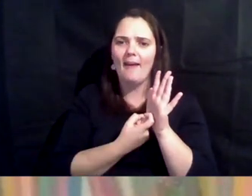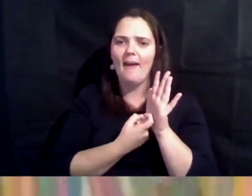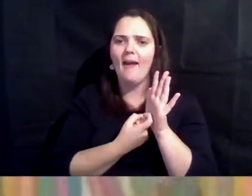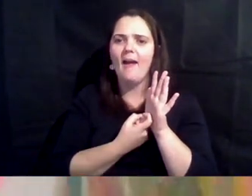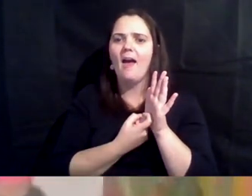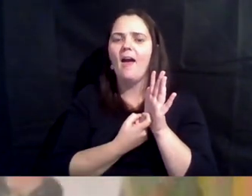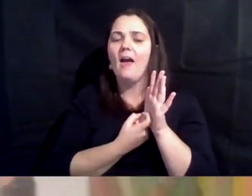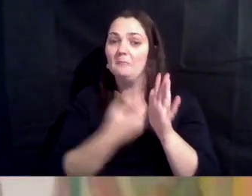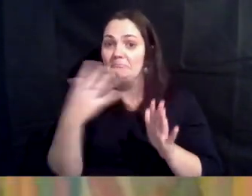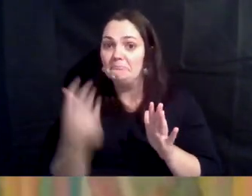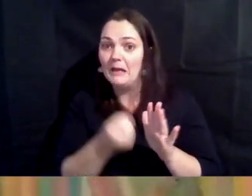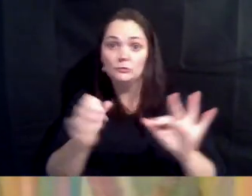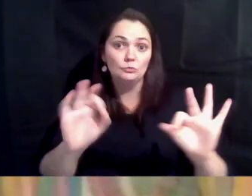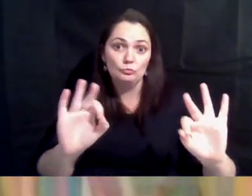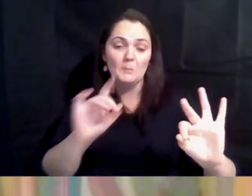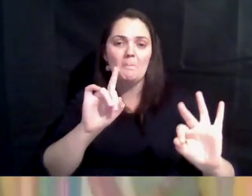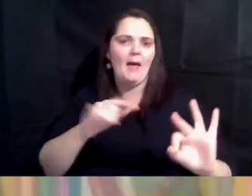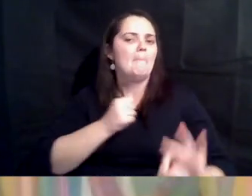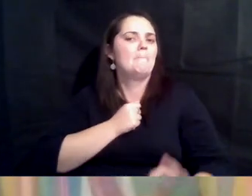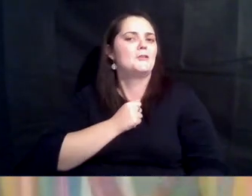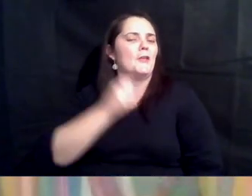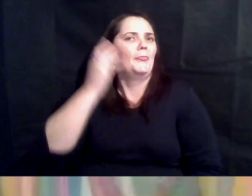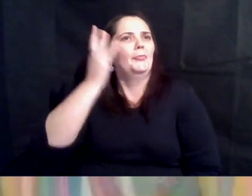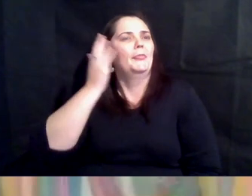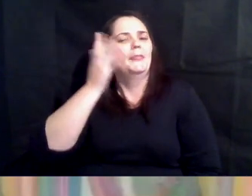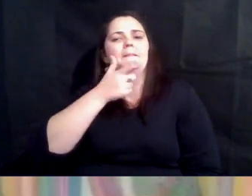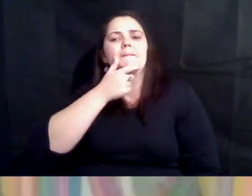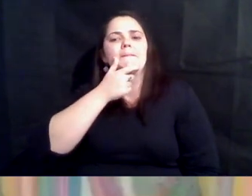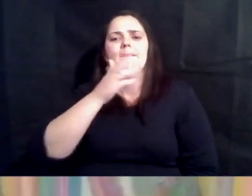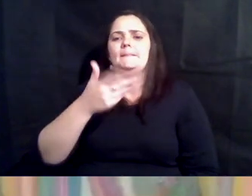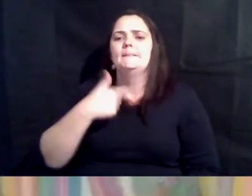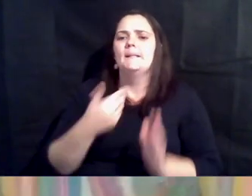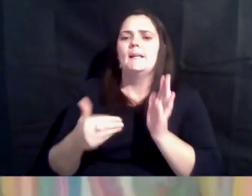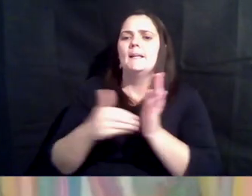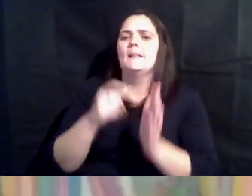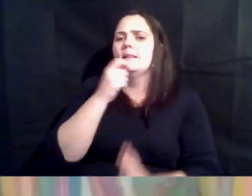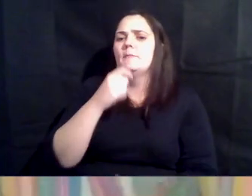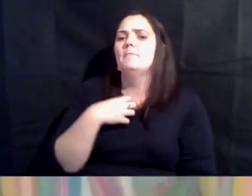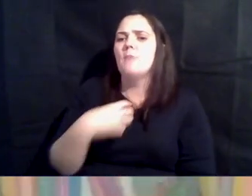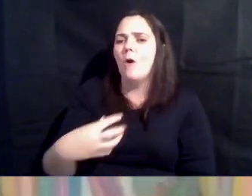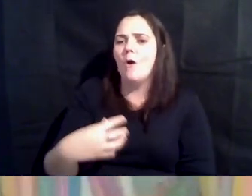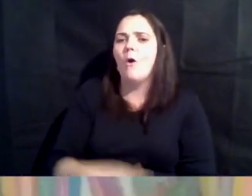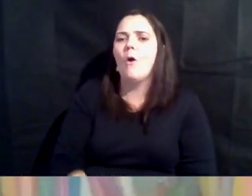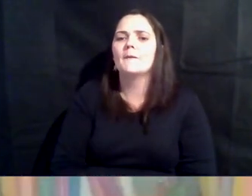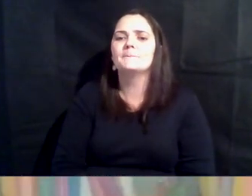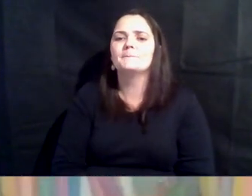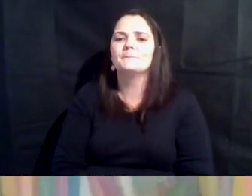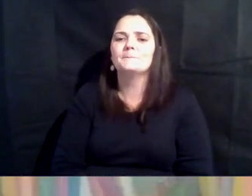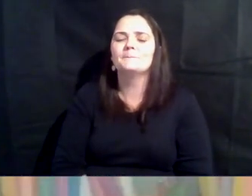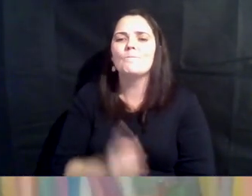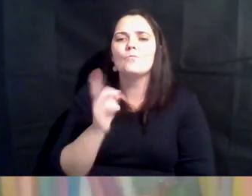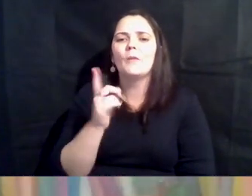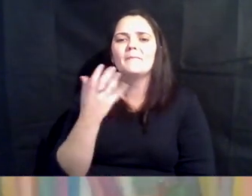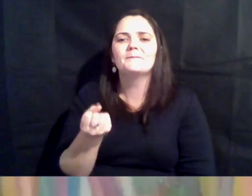just believe that. So I'm going to try and add a little bit more before I launch in to the rest of my zine. So what have I